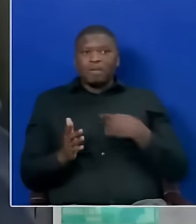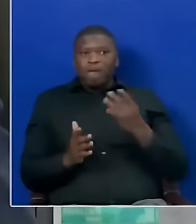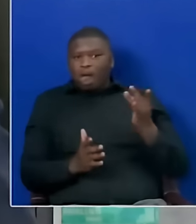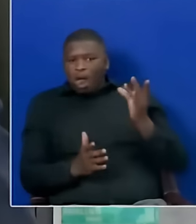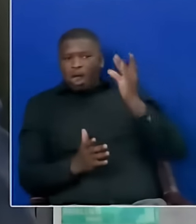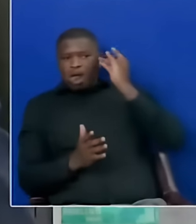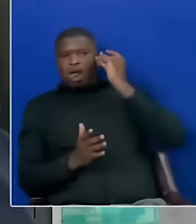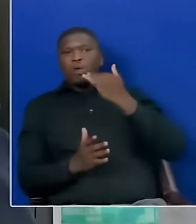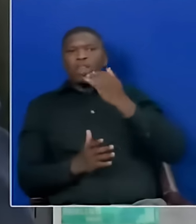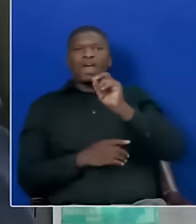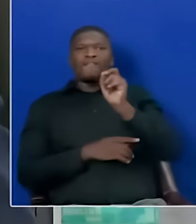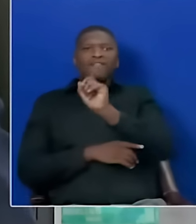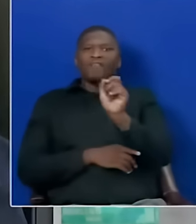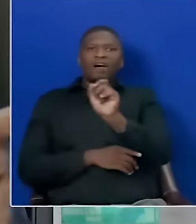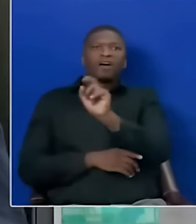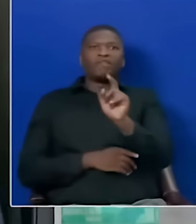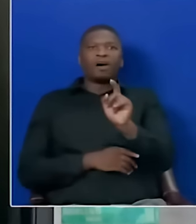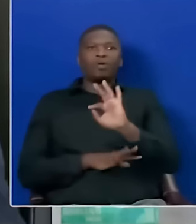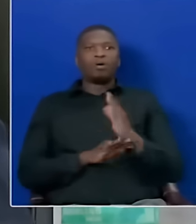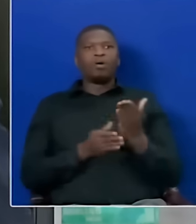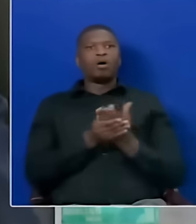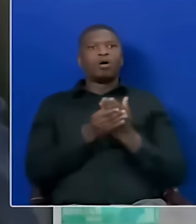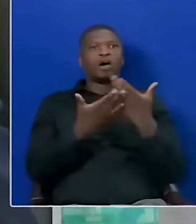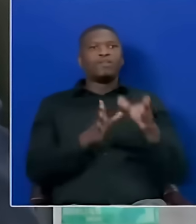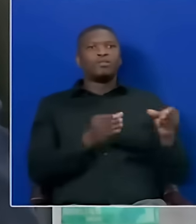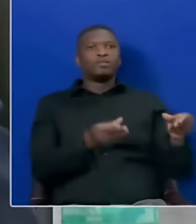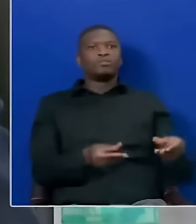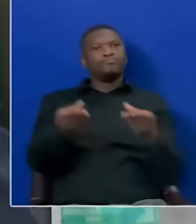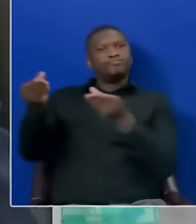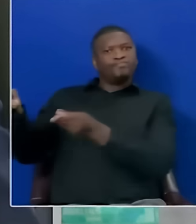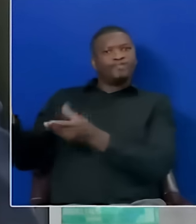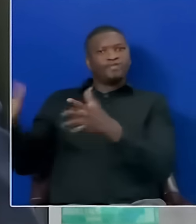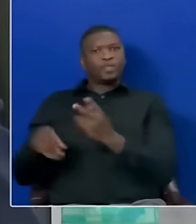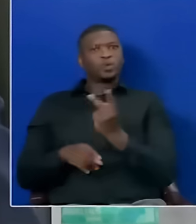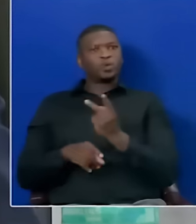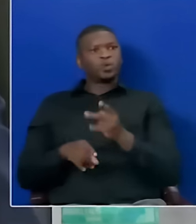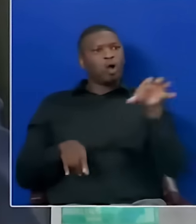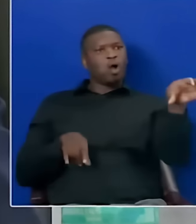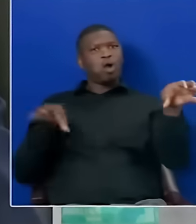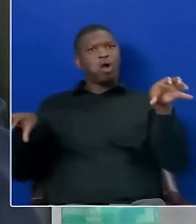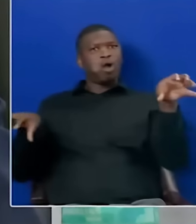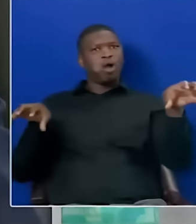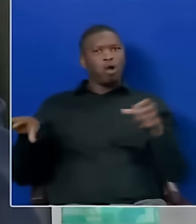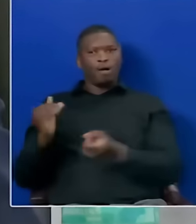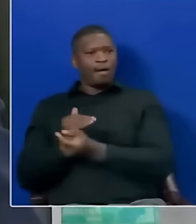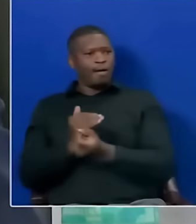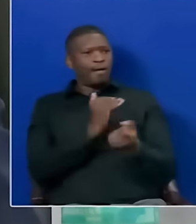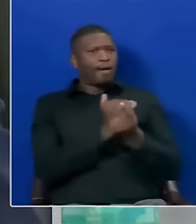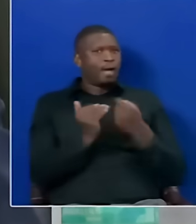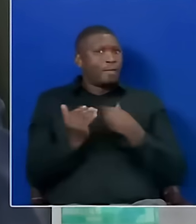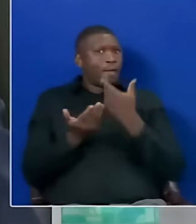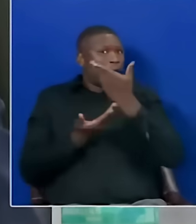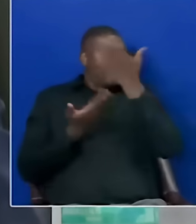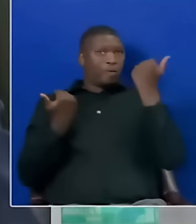were, in actual fact, being committed between the two labs on a regular basis. So I cannot give an answer as to what was